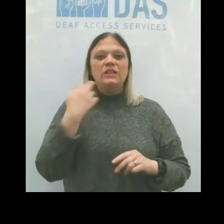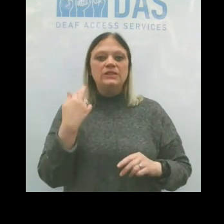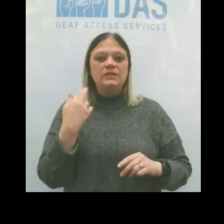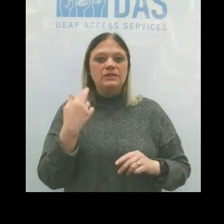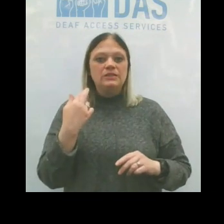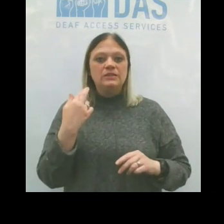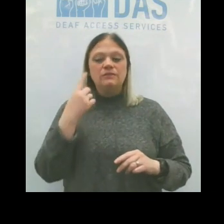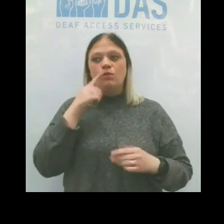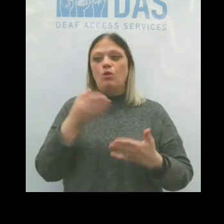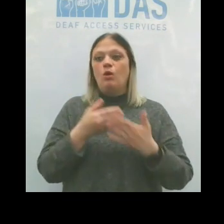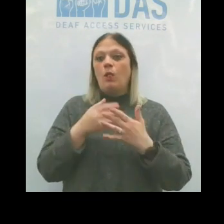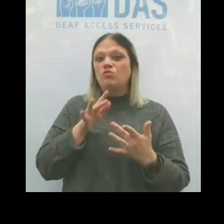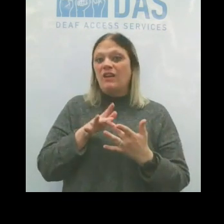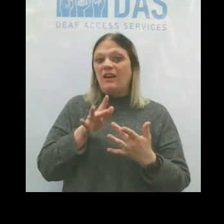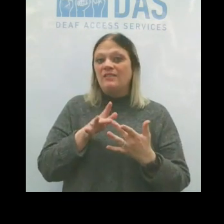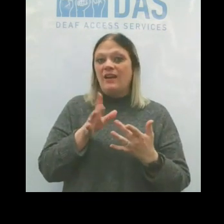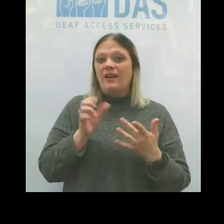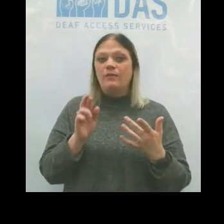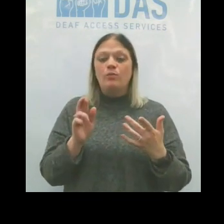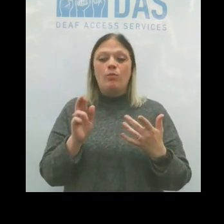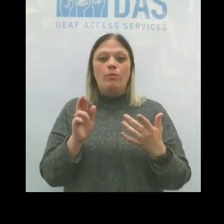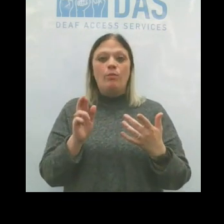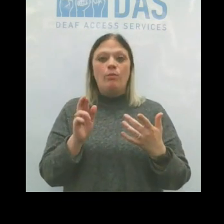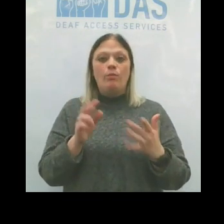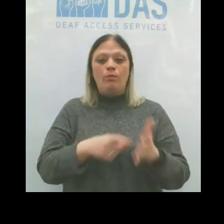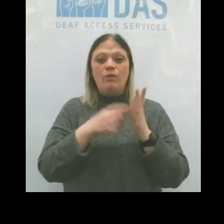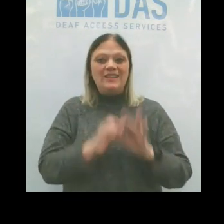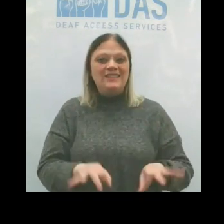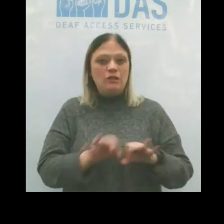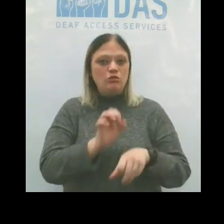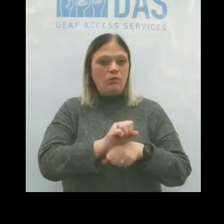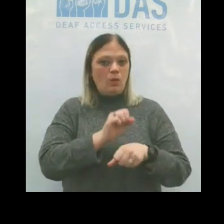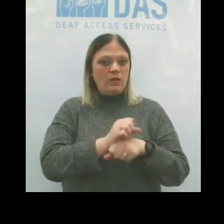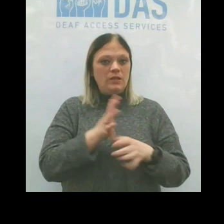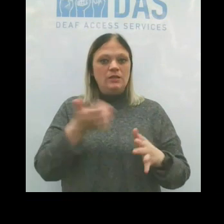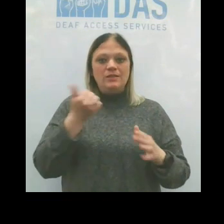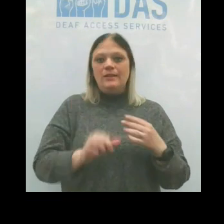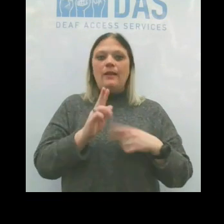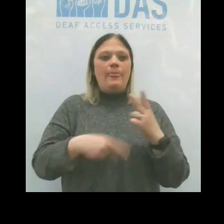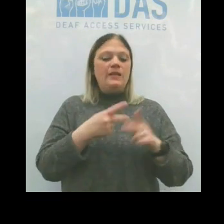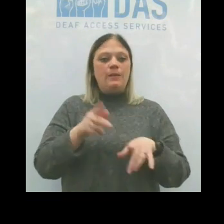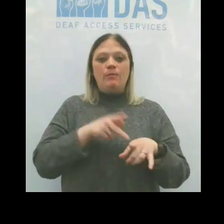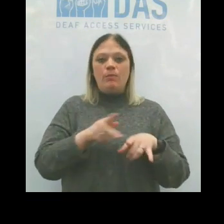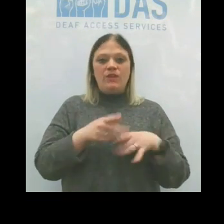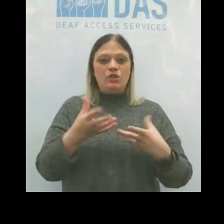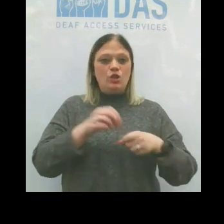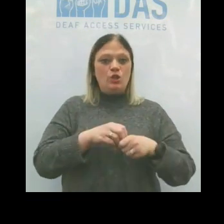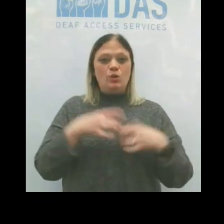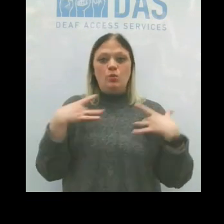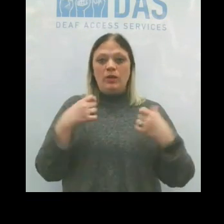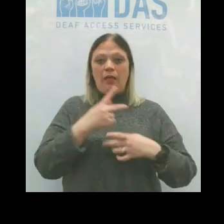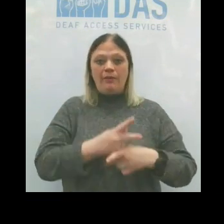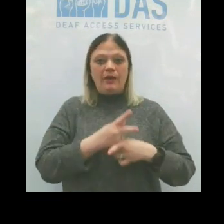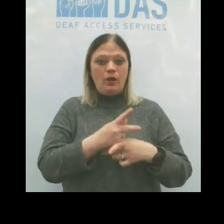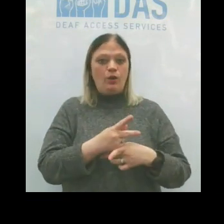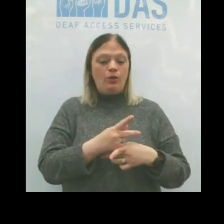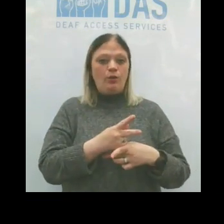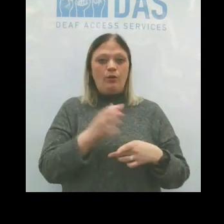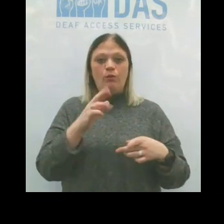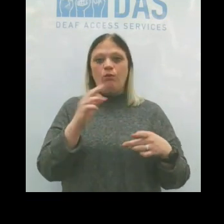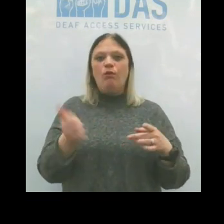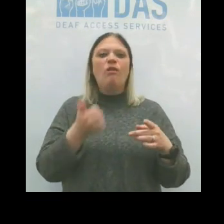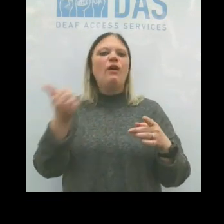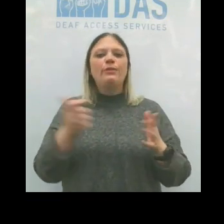being close contact or essential employees in any type of profession, including healthcare or